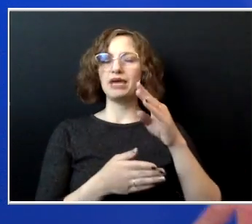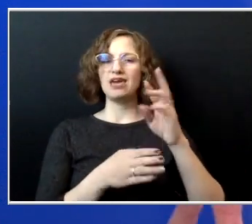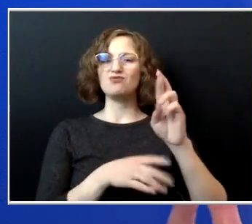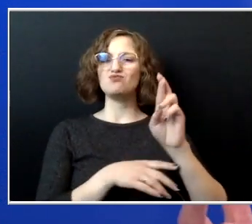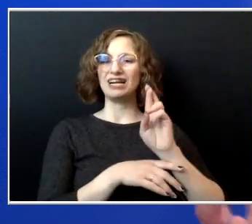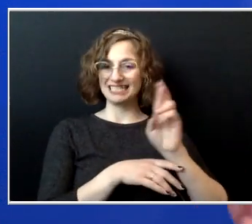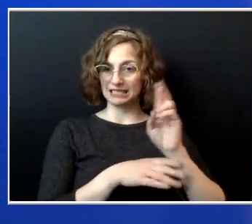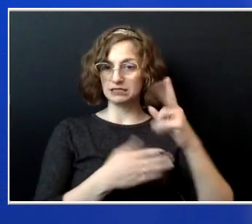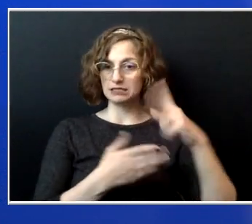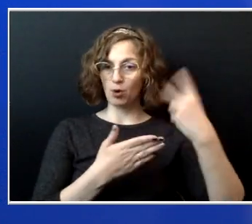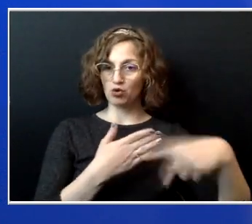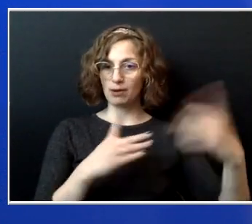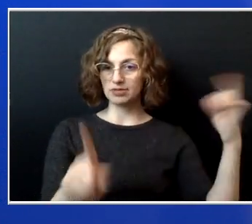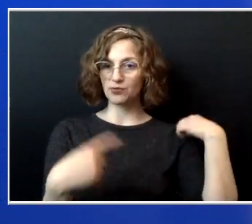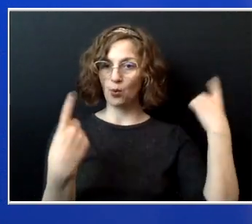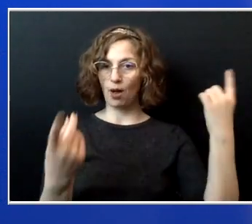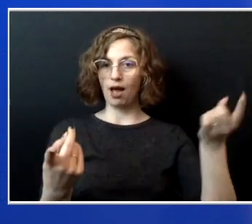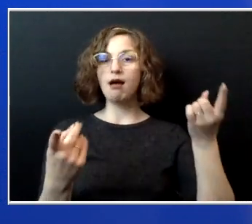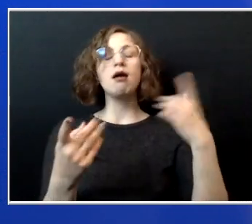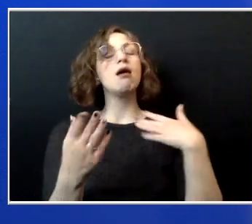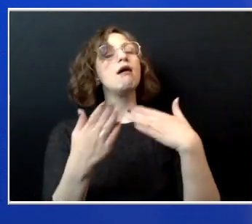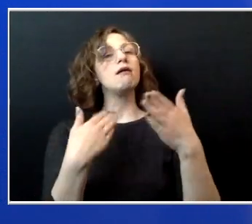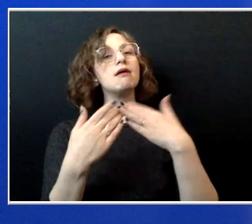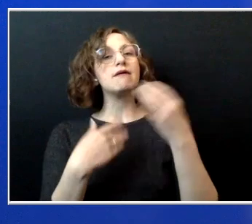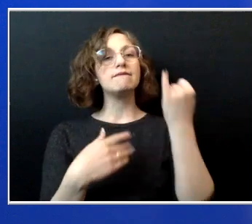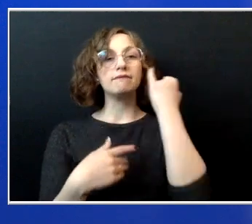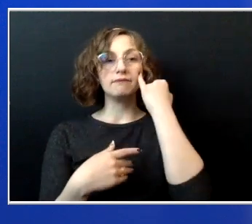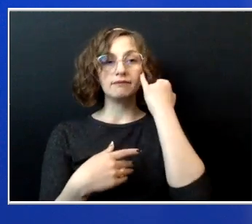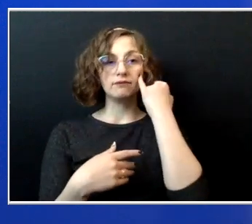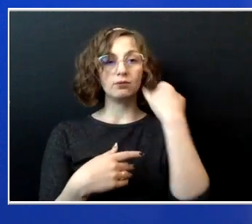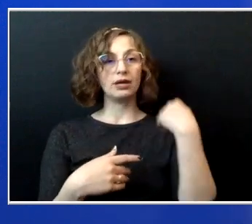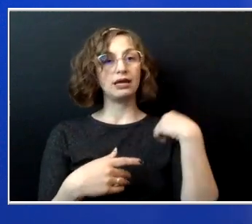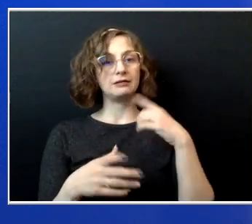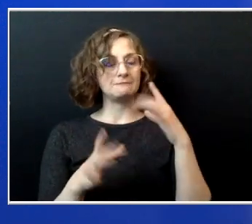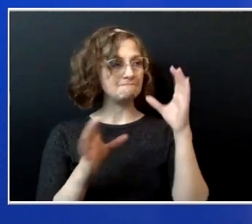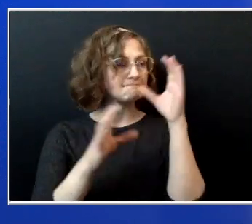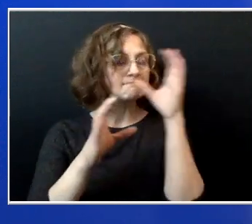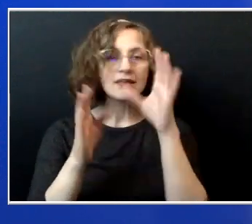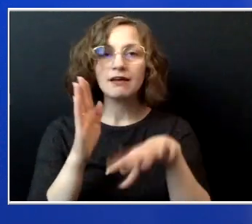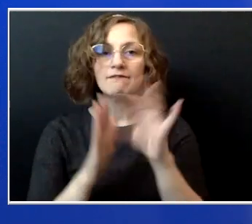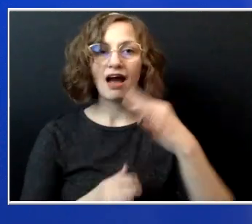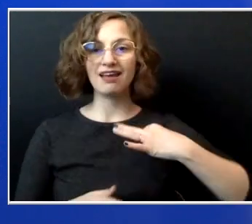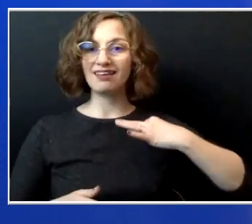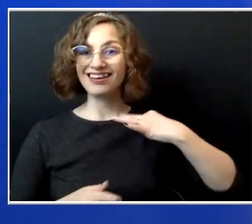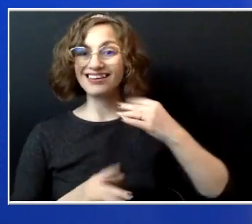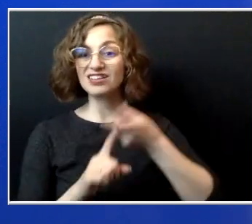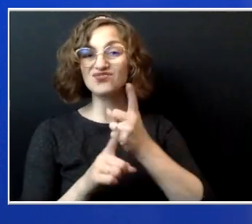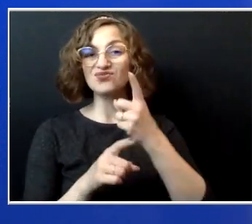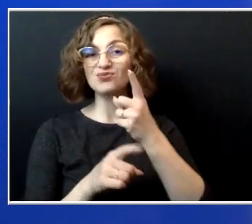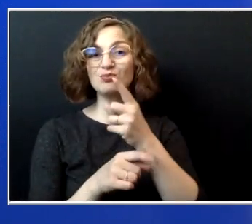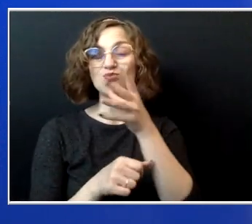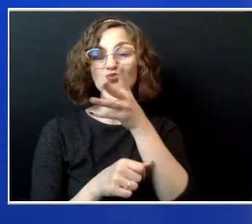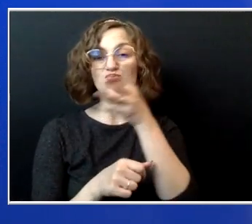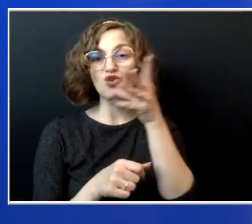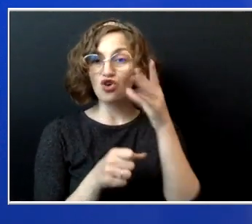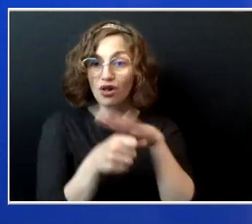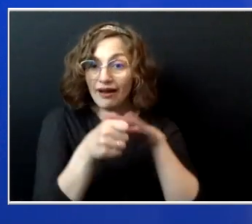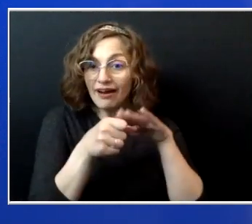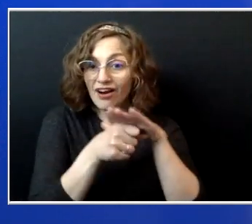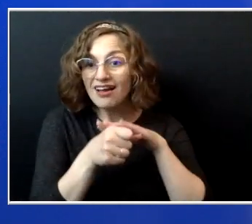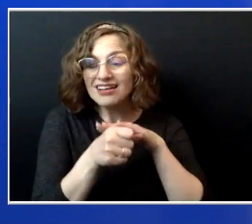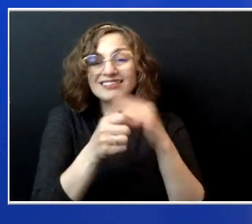we purposely seek out candidates that are from rural areas, a lot of them don't want to go back. I grew up in a